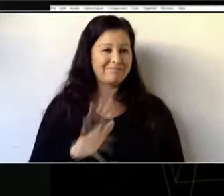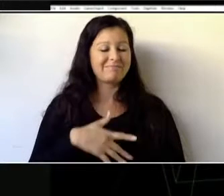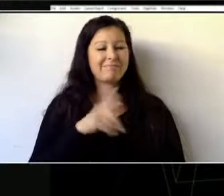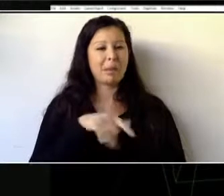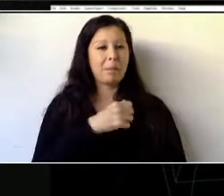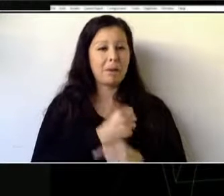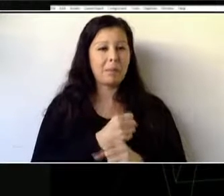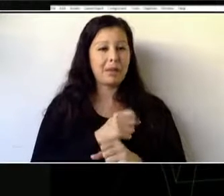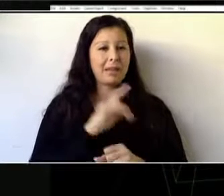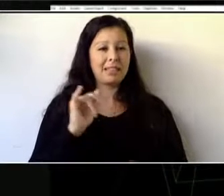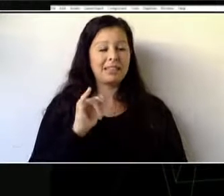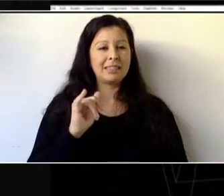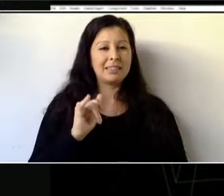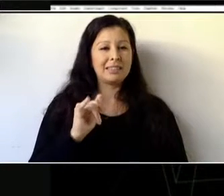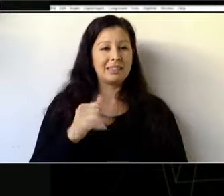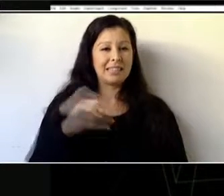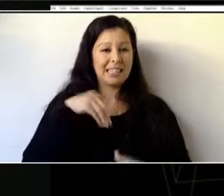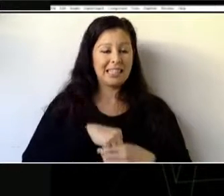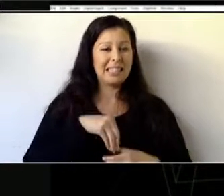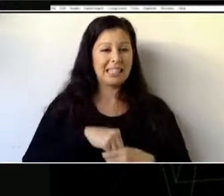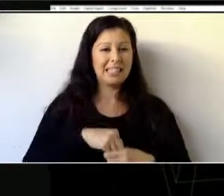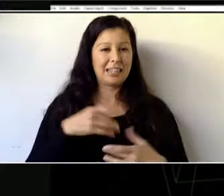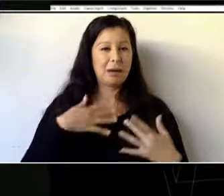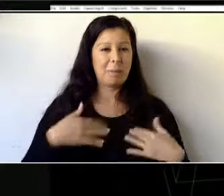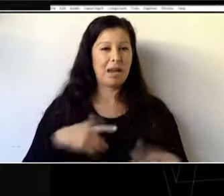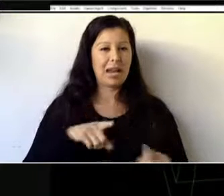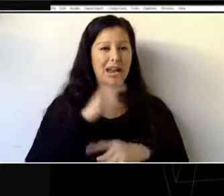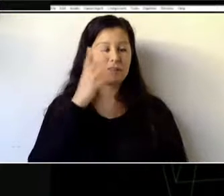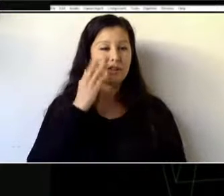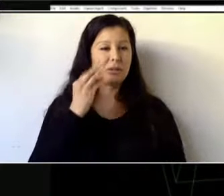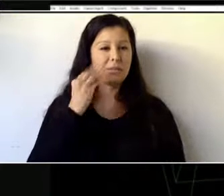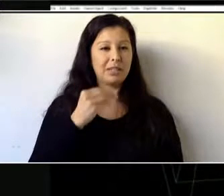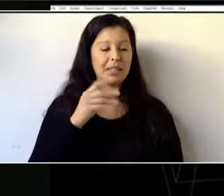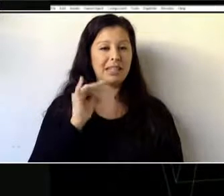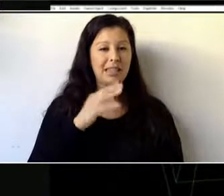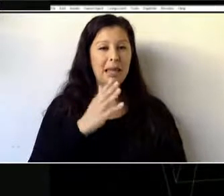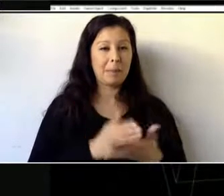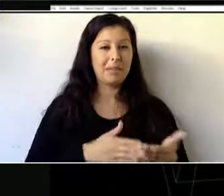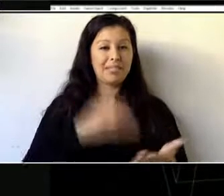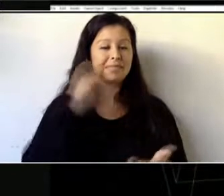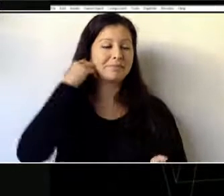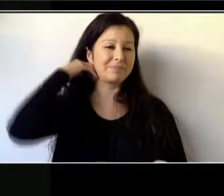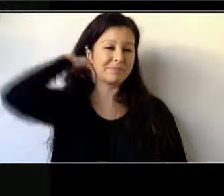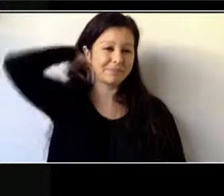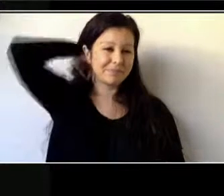created this like internal movement in your body as you experience the piece.